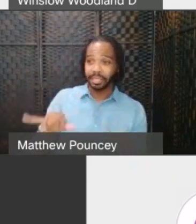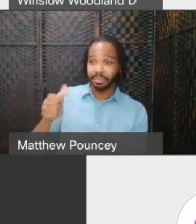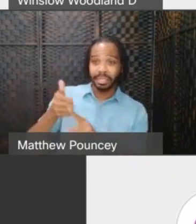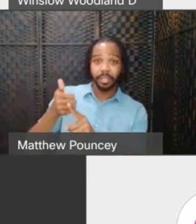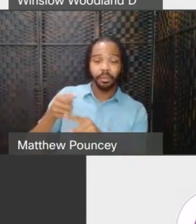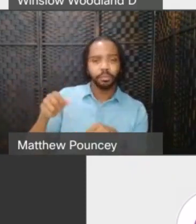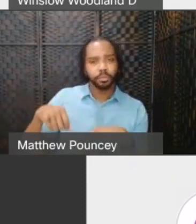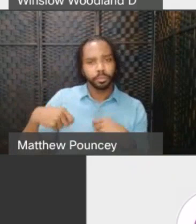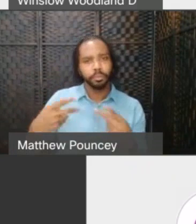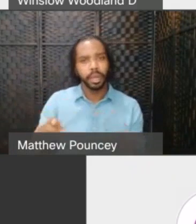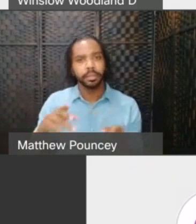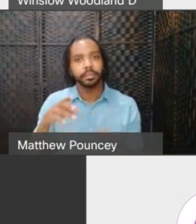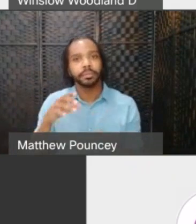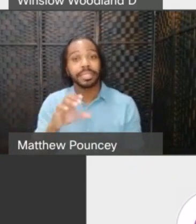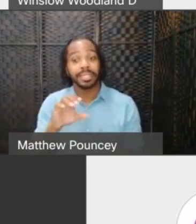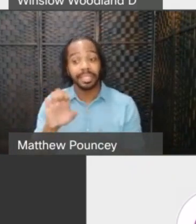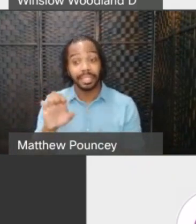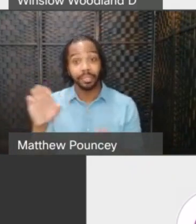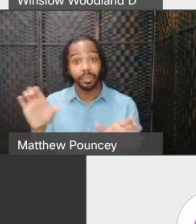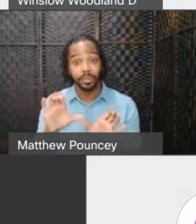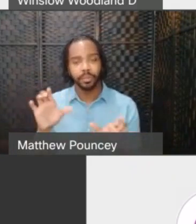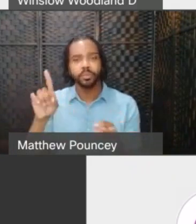CE certificates to the system,